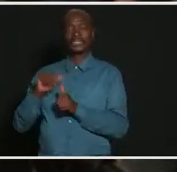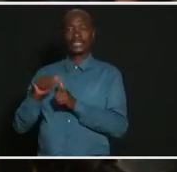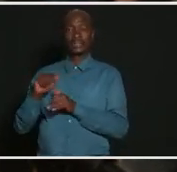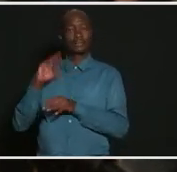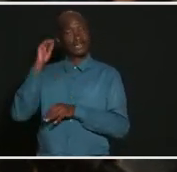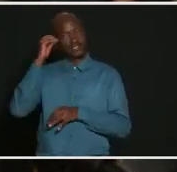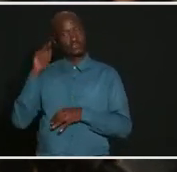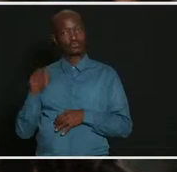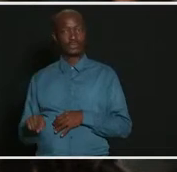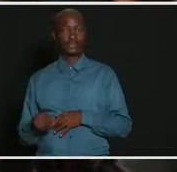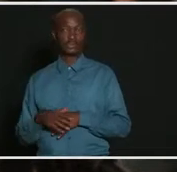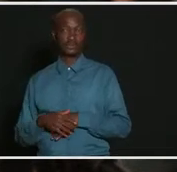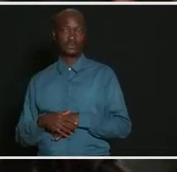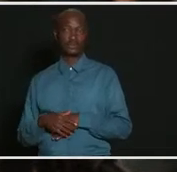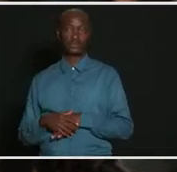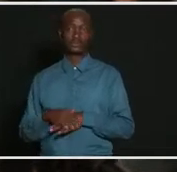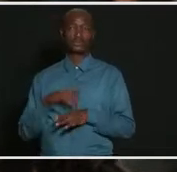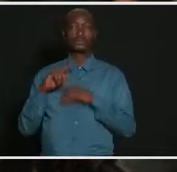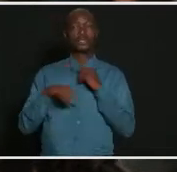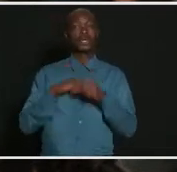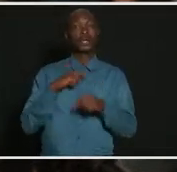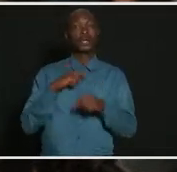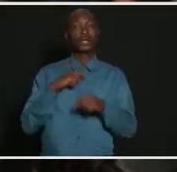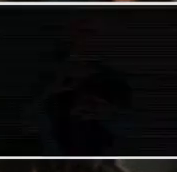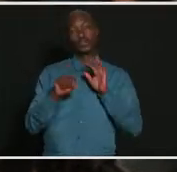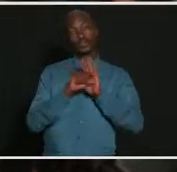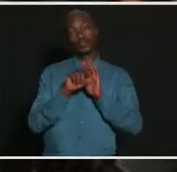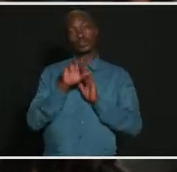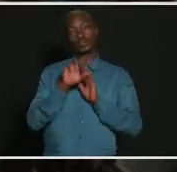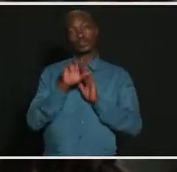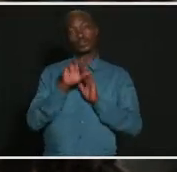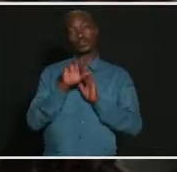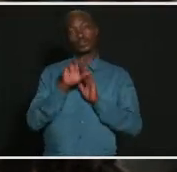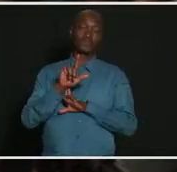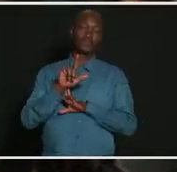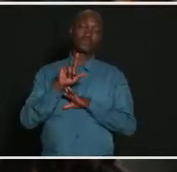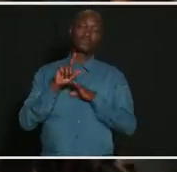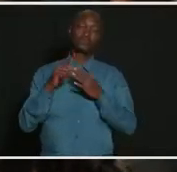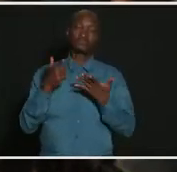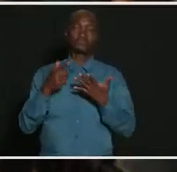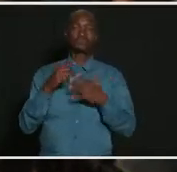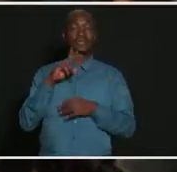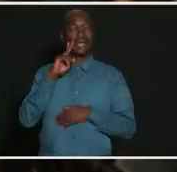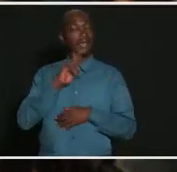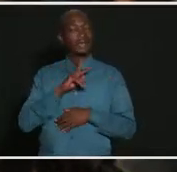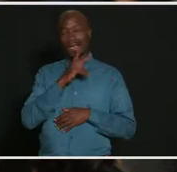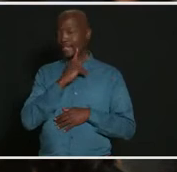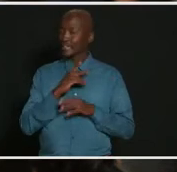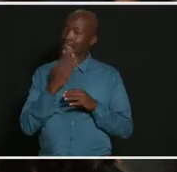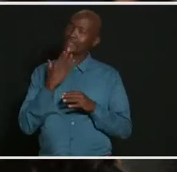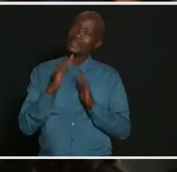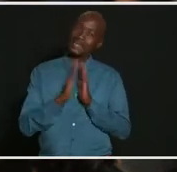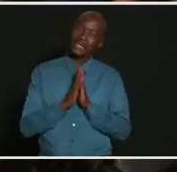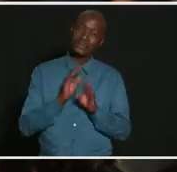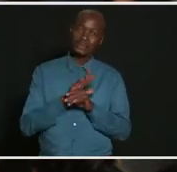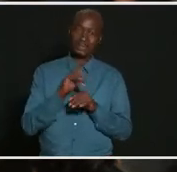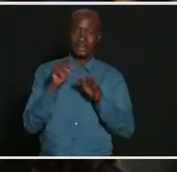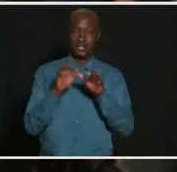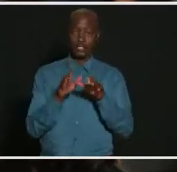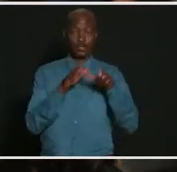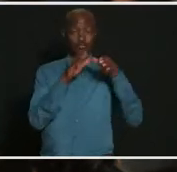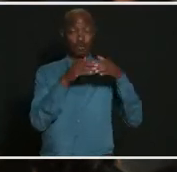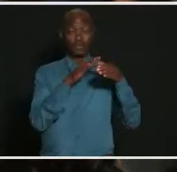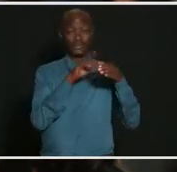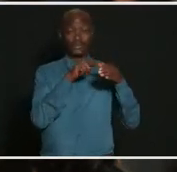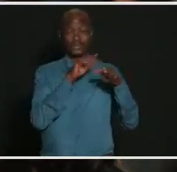interests with regards to Clause of 37 I kindly plead that the committee and